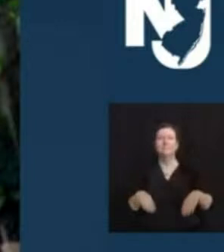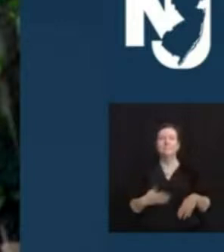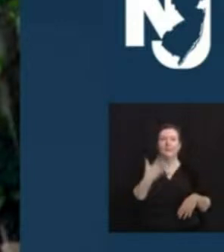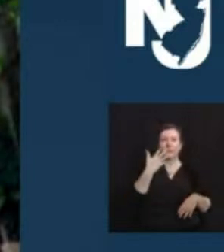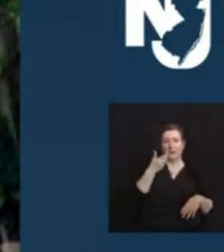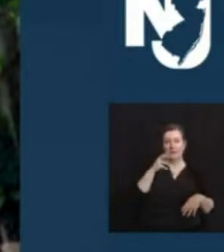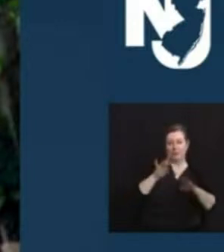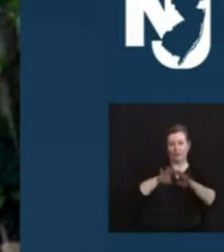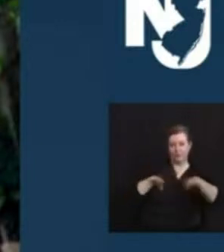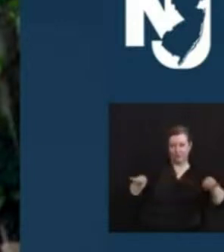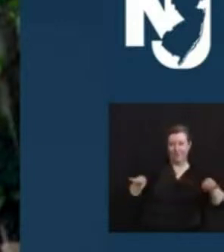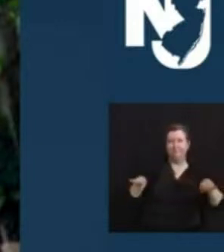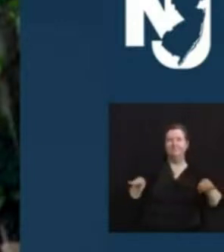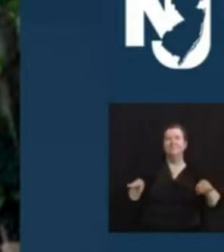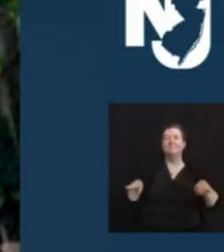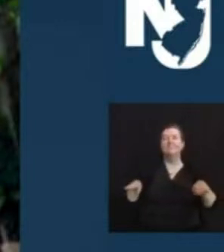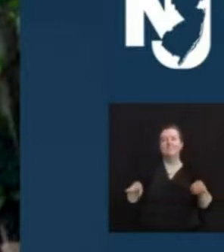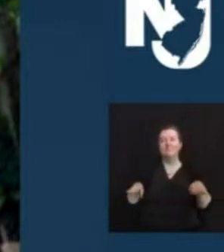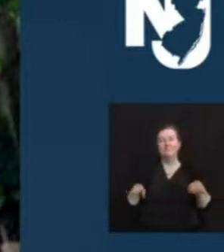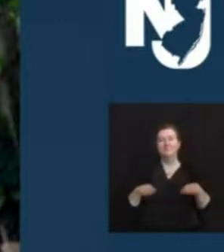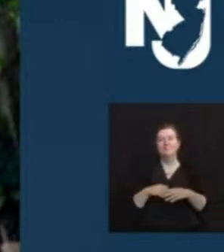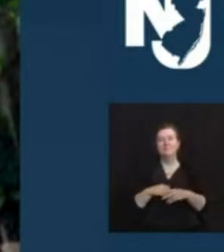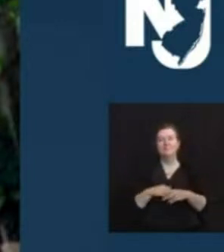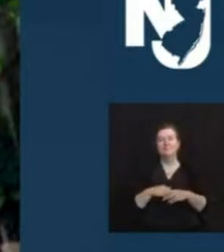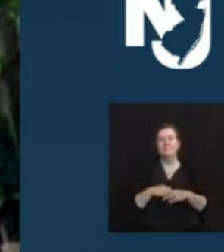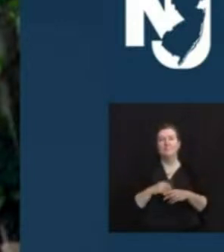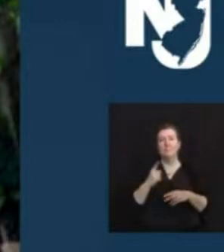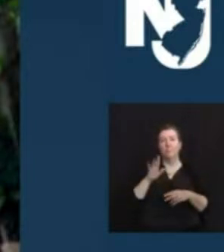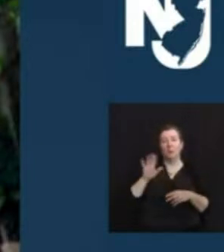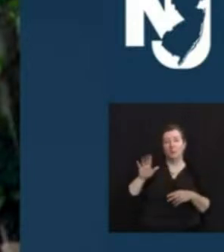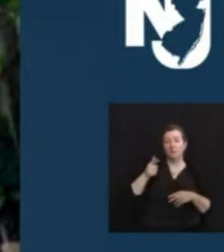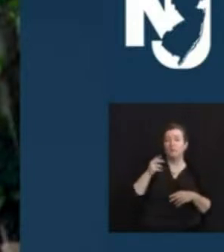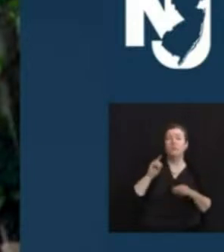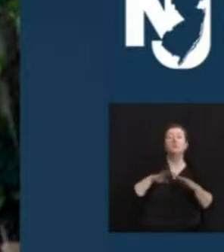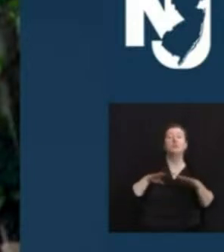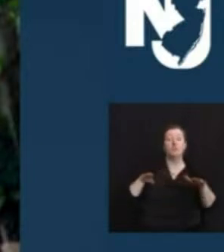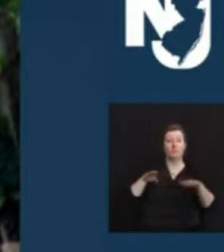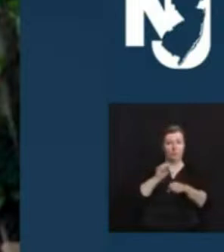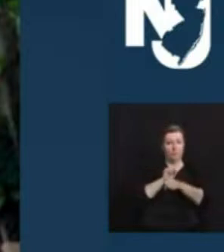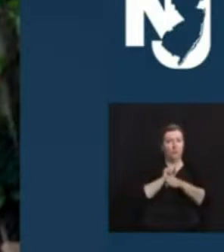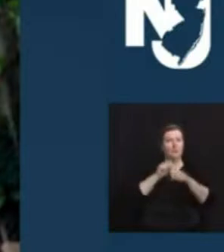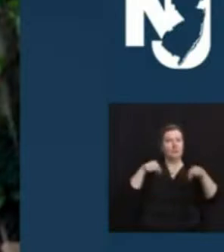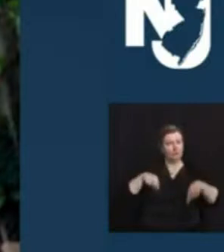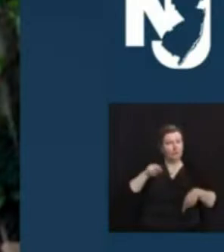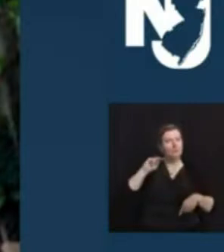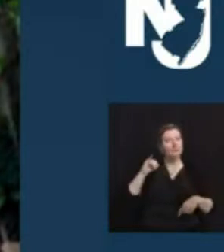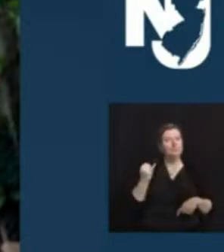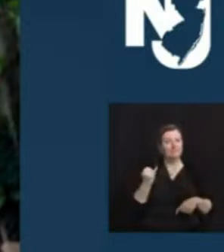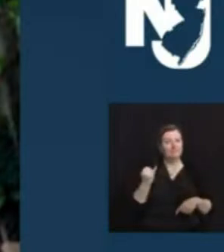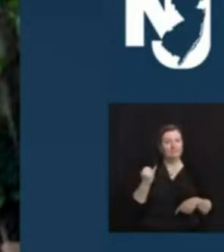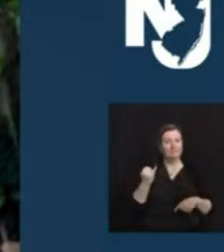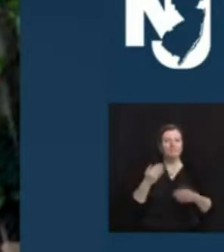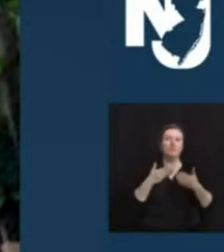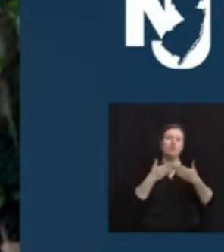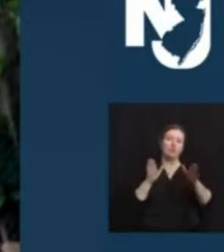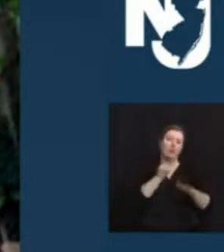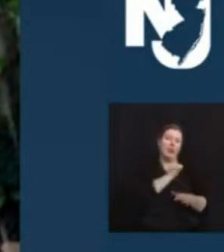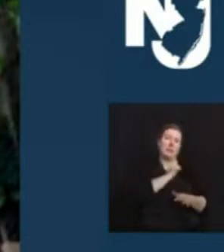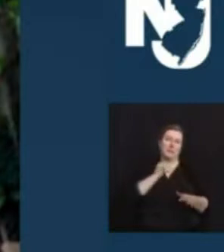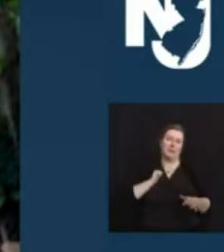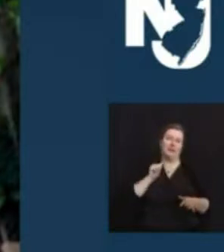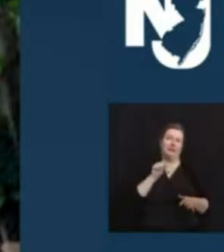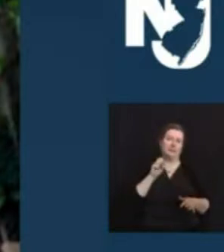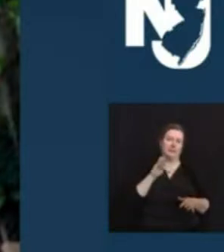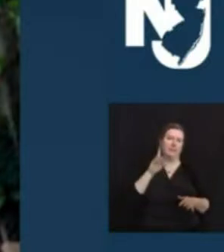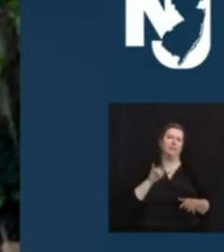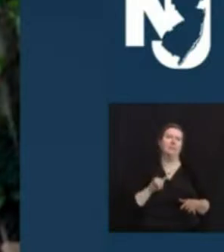colleague, reminded me that Owen for a time worked at the New Jersey General Assembly and was an impressive guy. A tremendous life indeed.